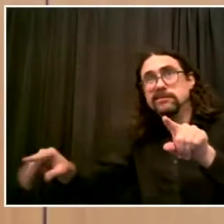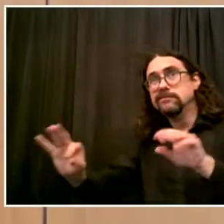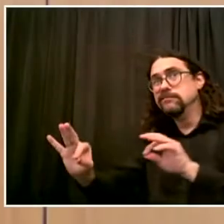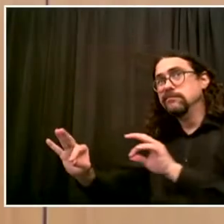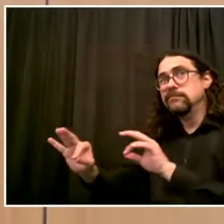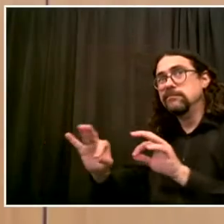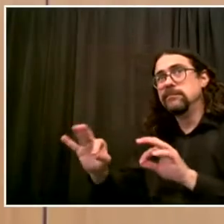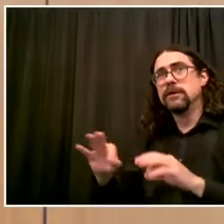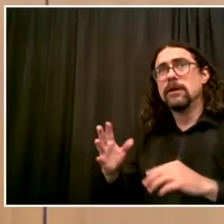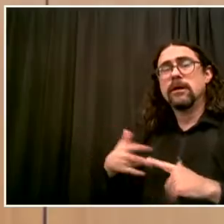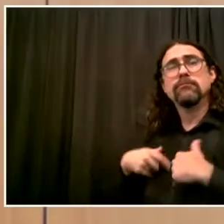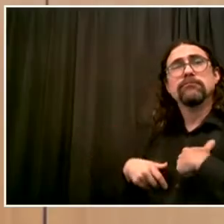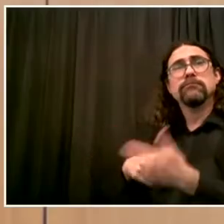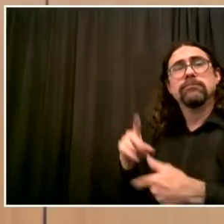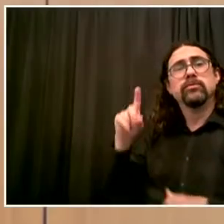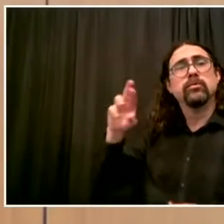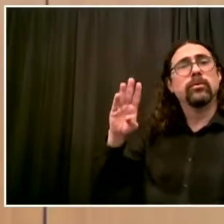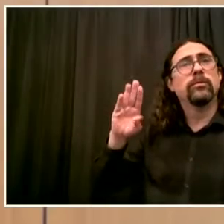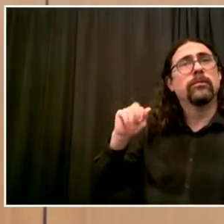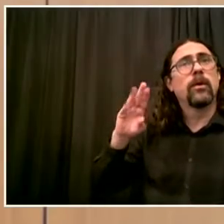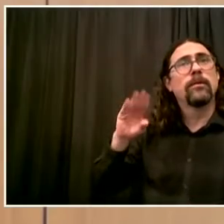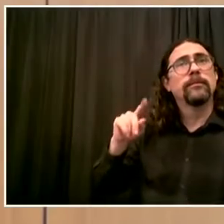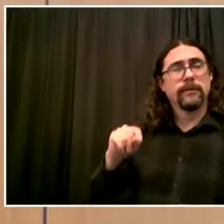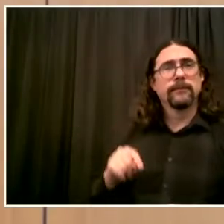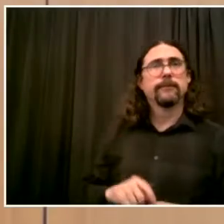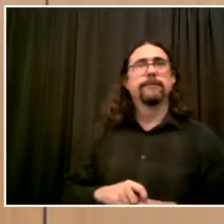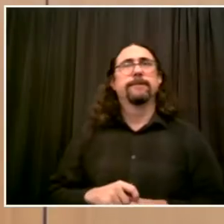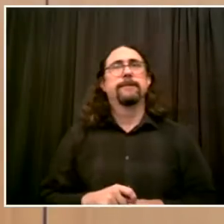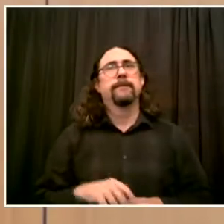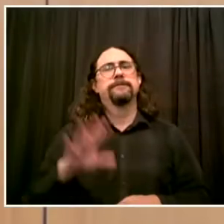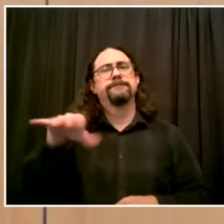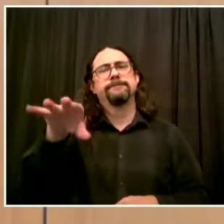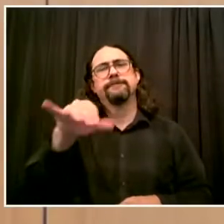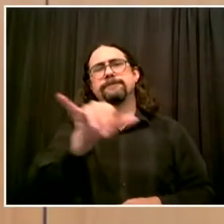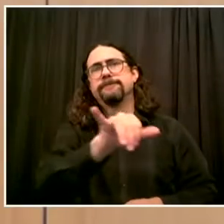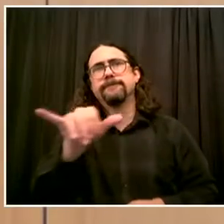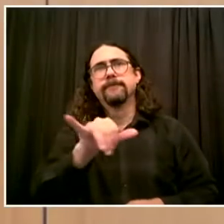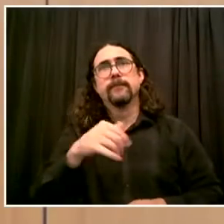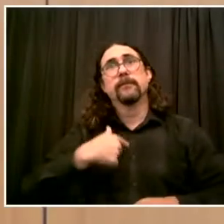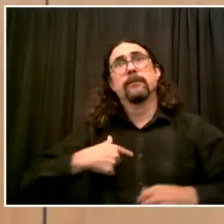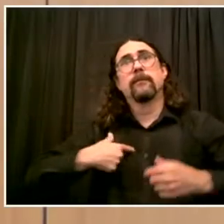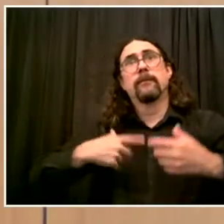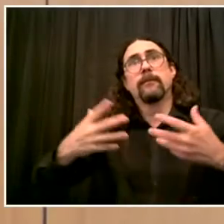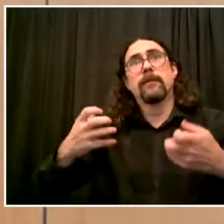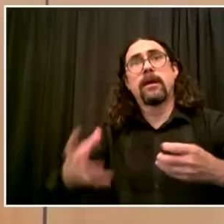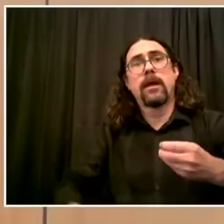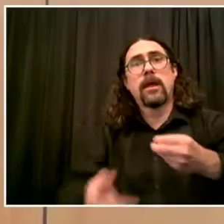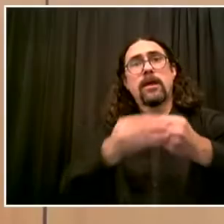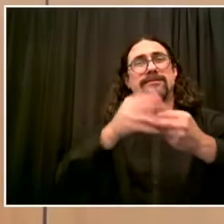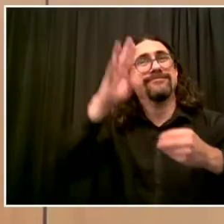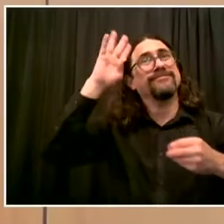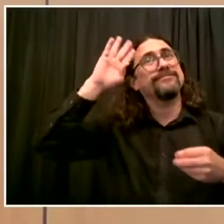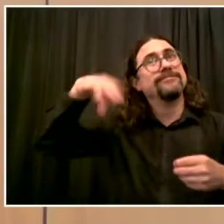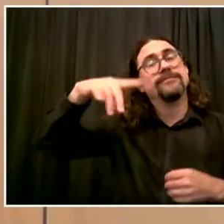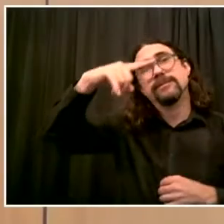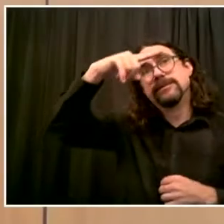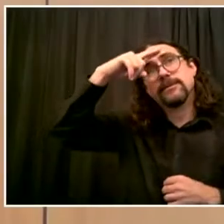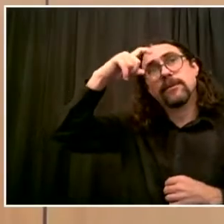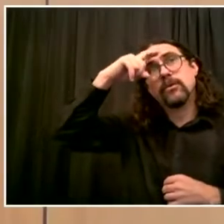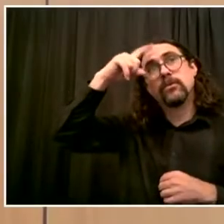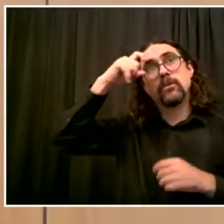to comply with the use of face covering, social distancing, hand washing. And again, it goes back